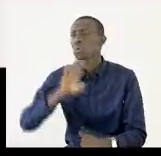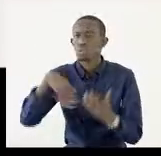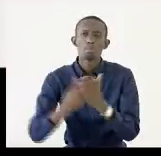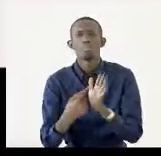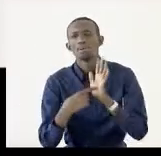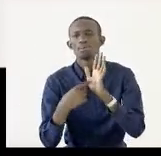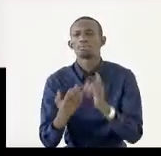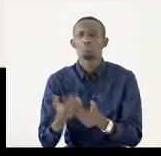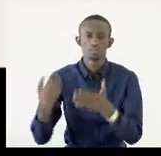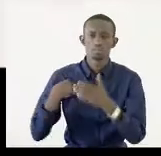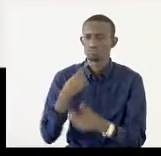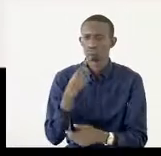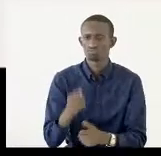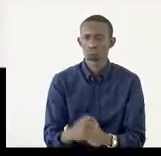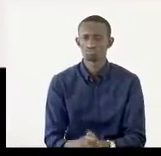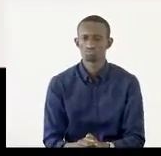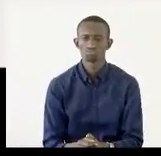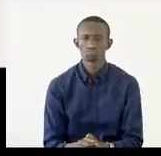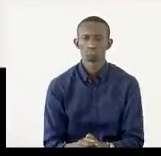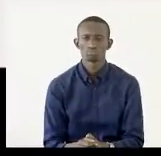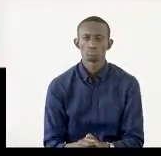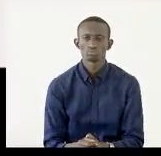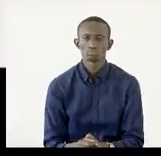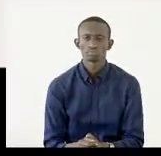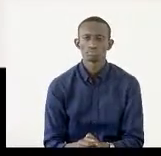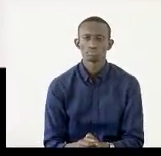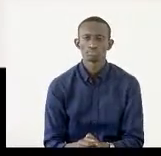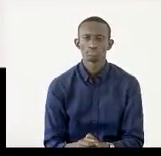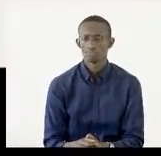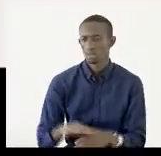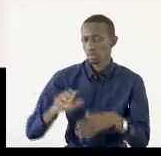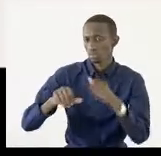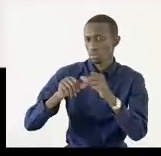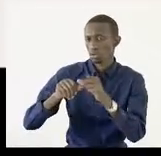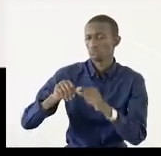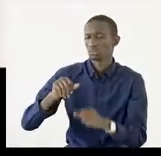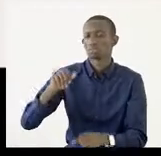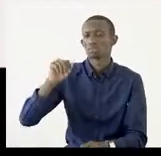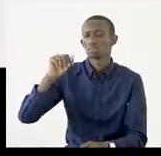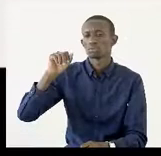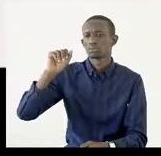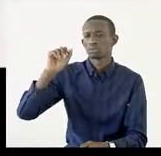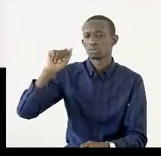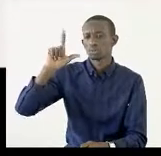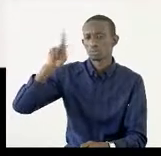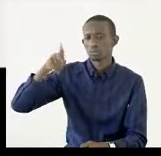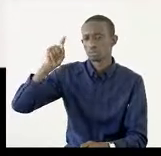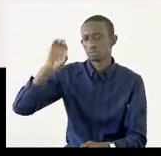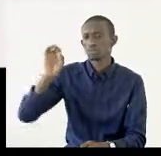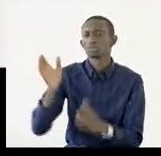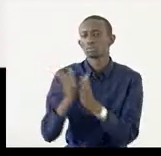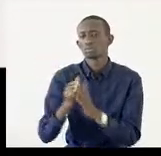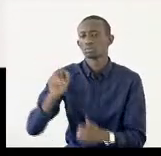I was just talking about, these two here, about the aromatic and the aliphatic